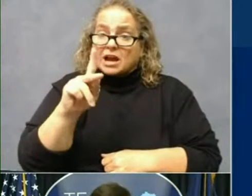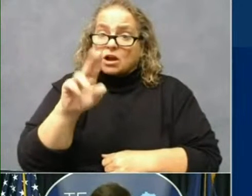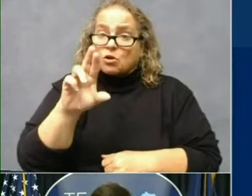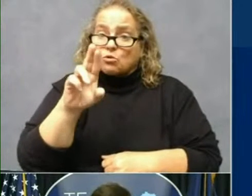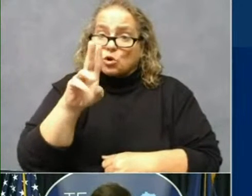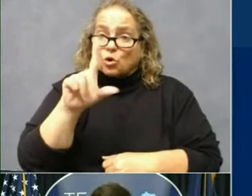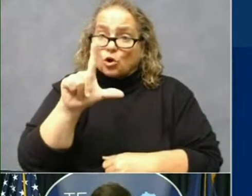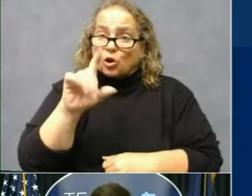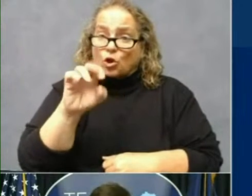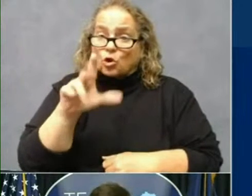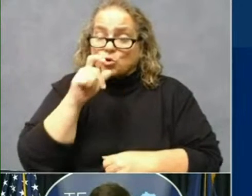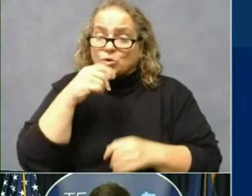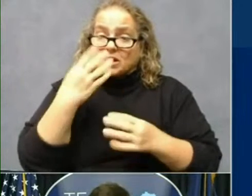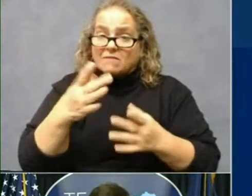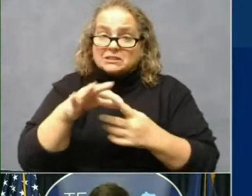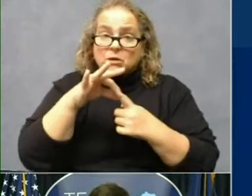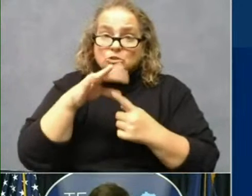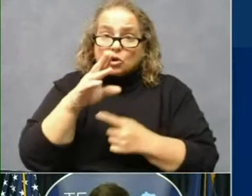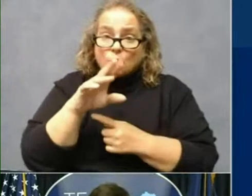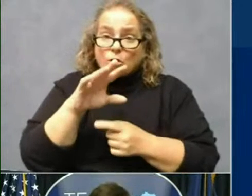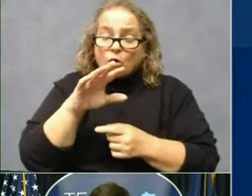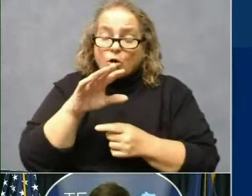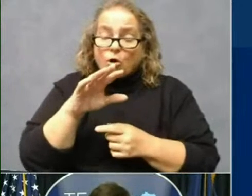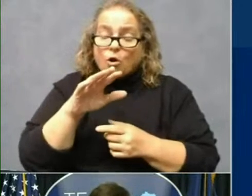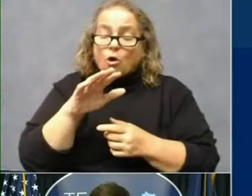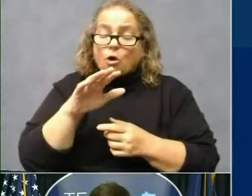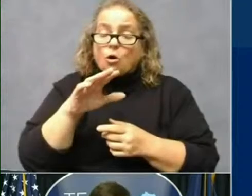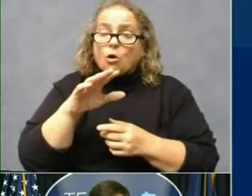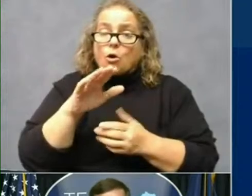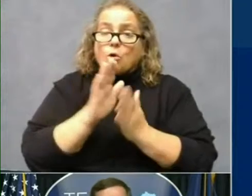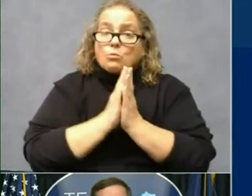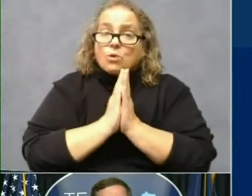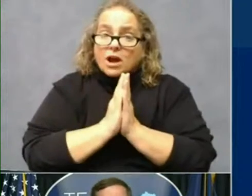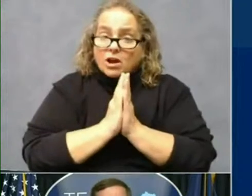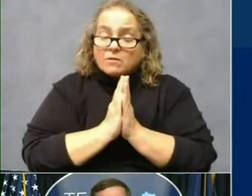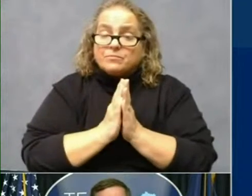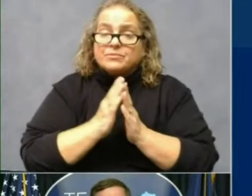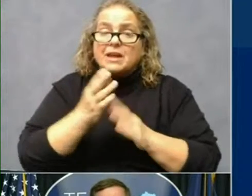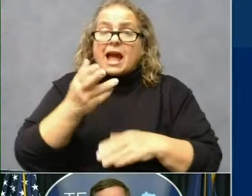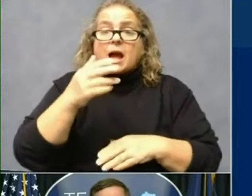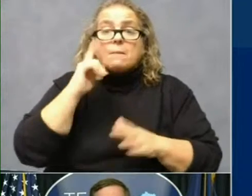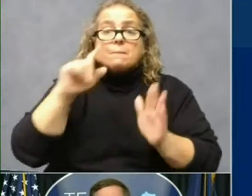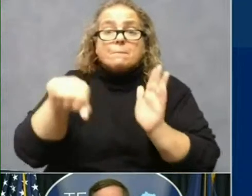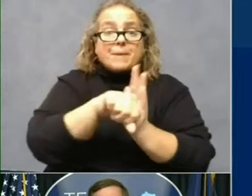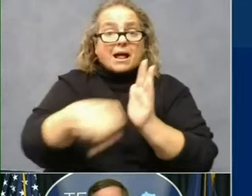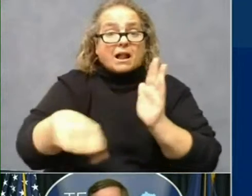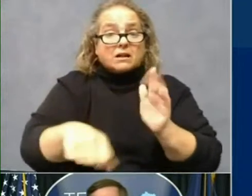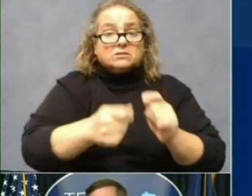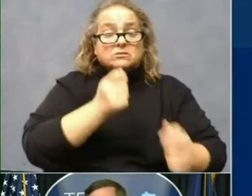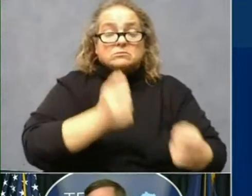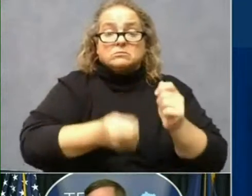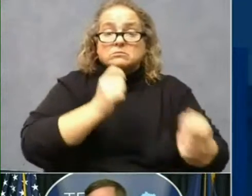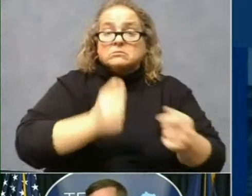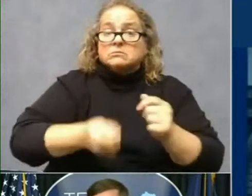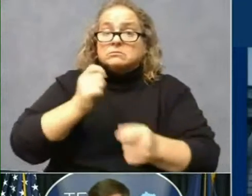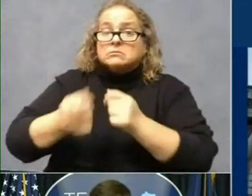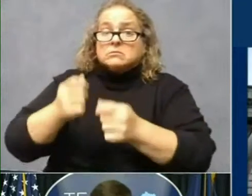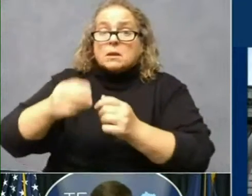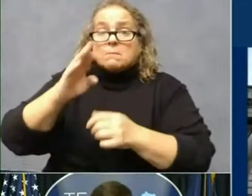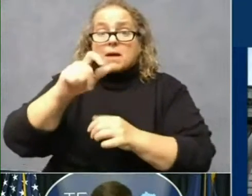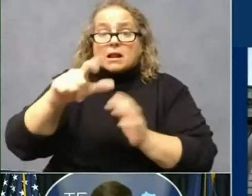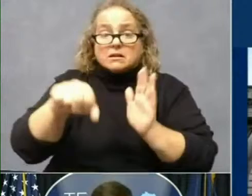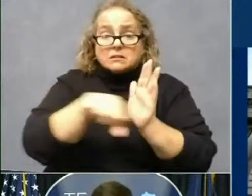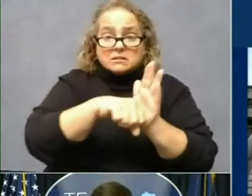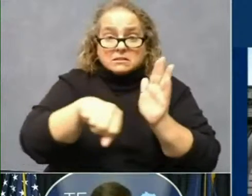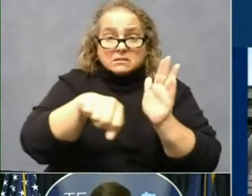prayer, the handbell ensemble from the First United Methodist Church in Frankfort, which has rang those bells every time we've